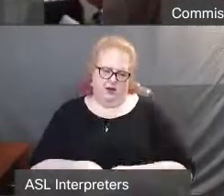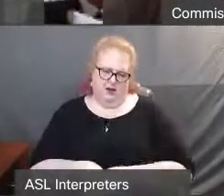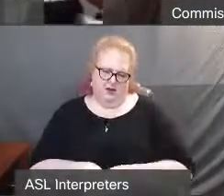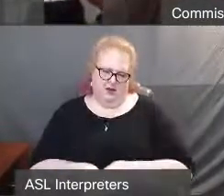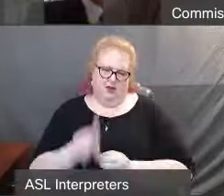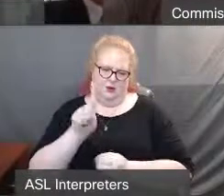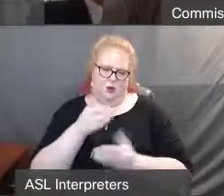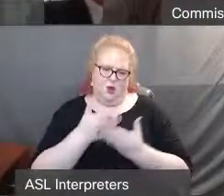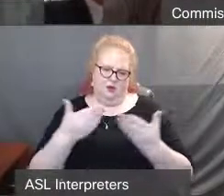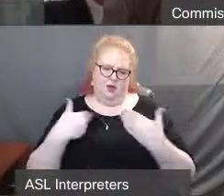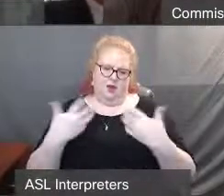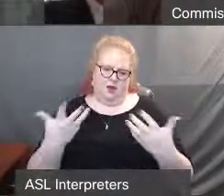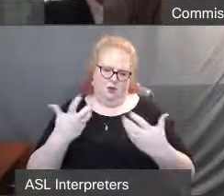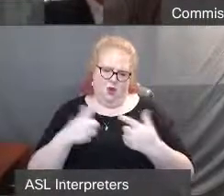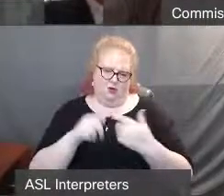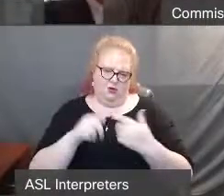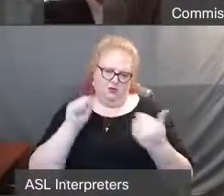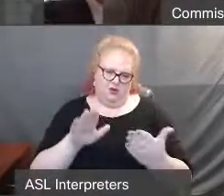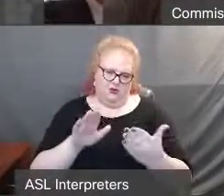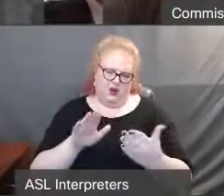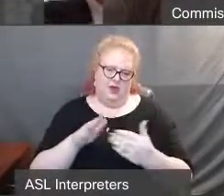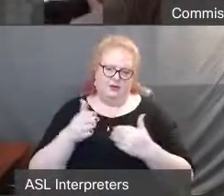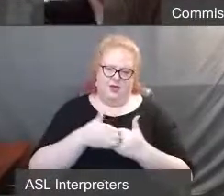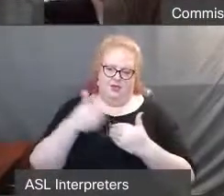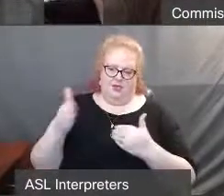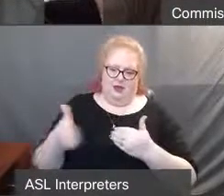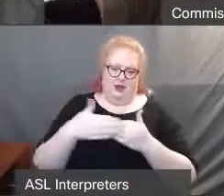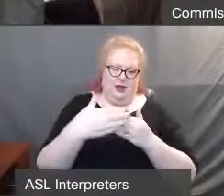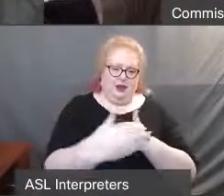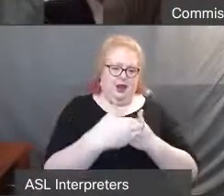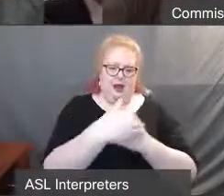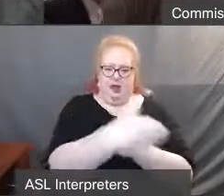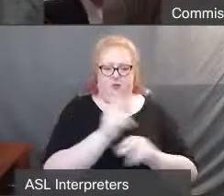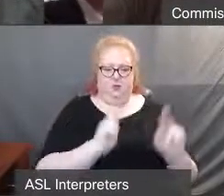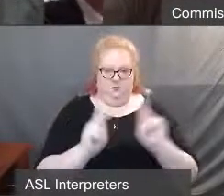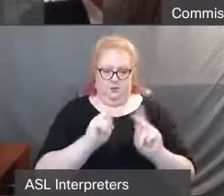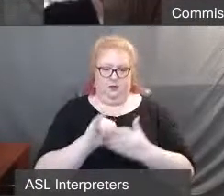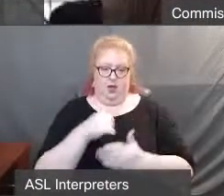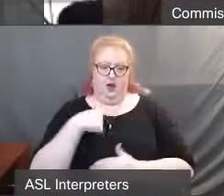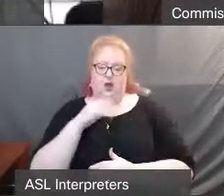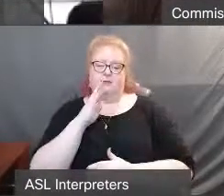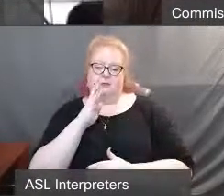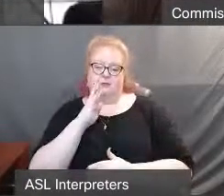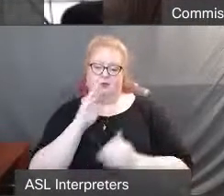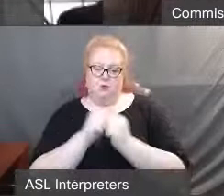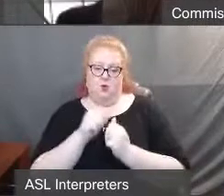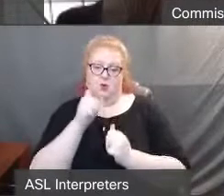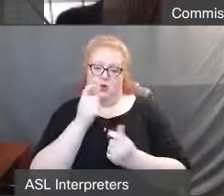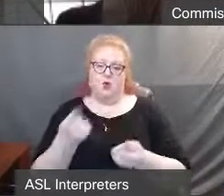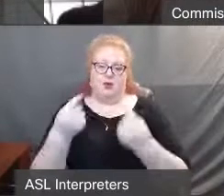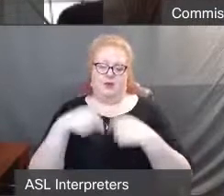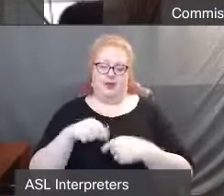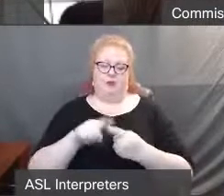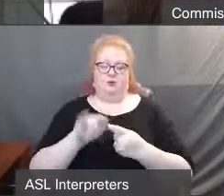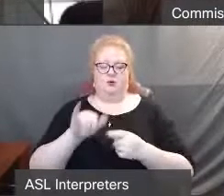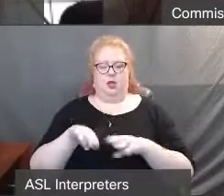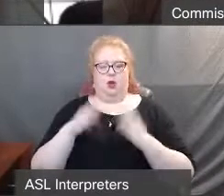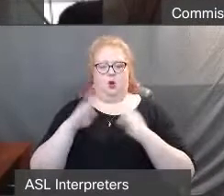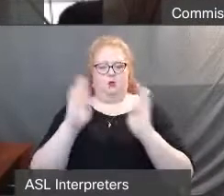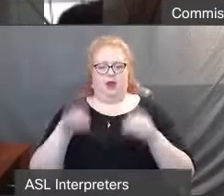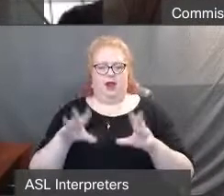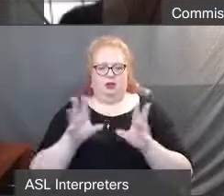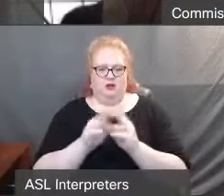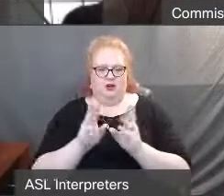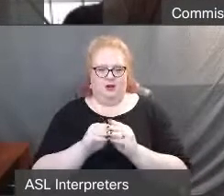thing I do want to address, the neighbors that I have spoken to and that did attend my open house meeting, they're concerned. They